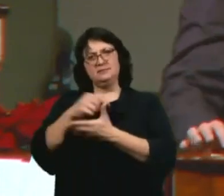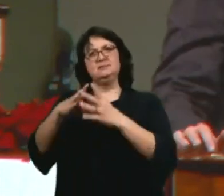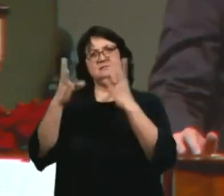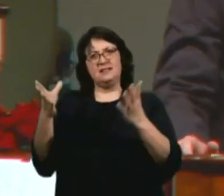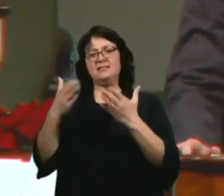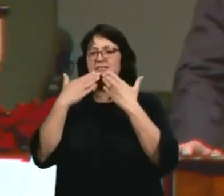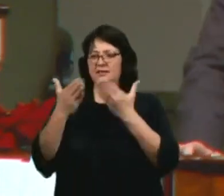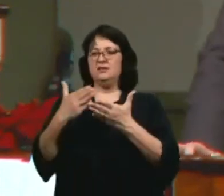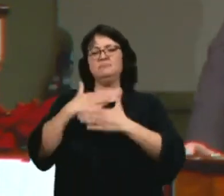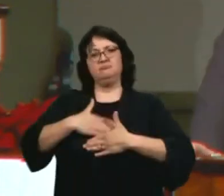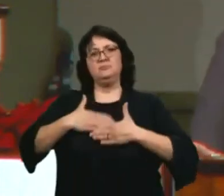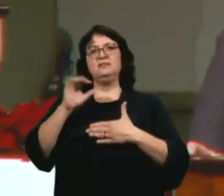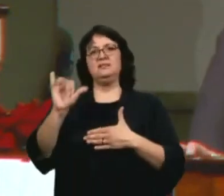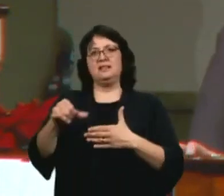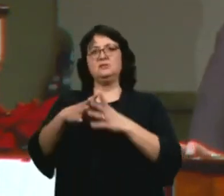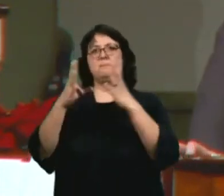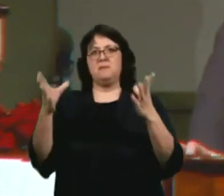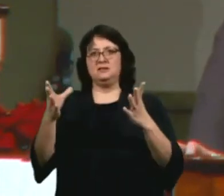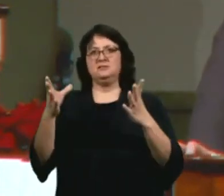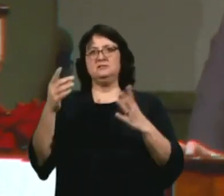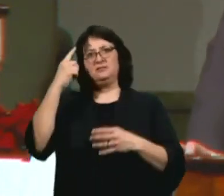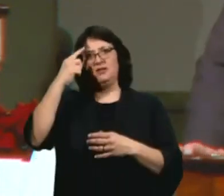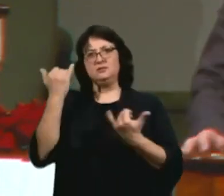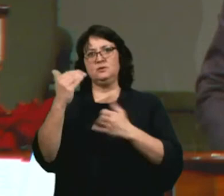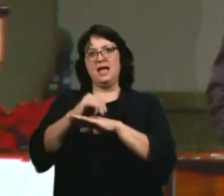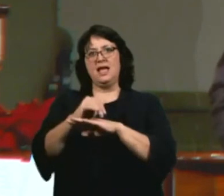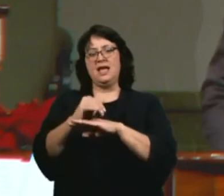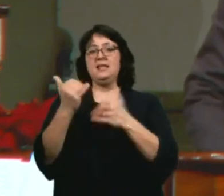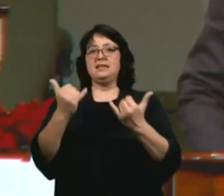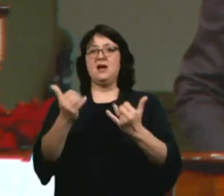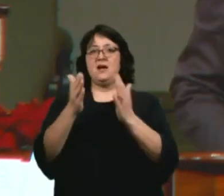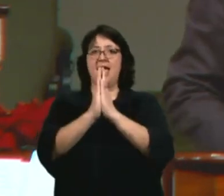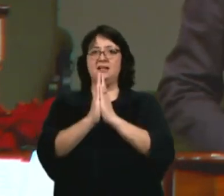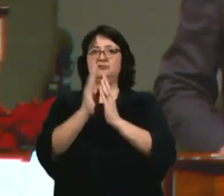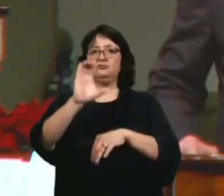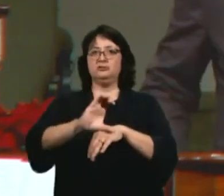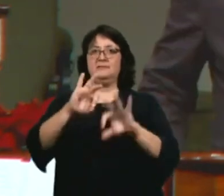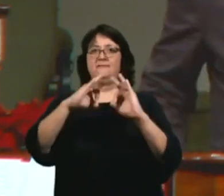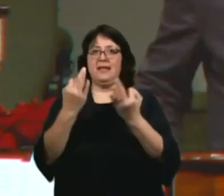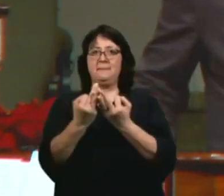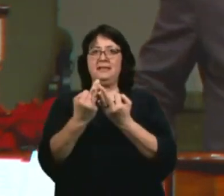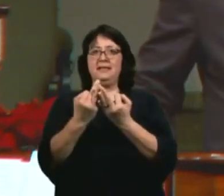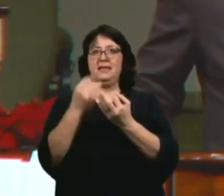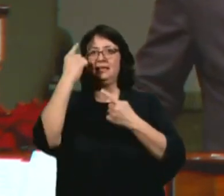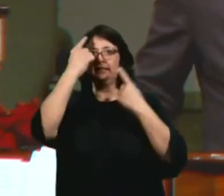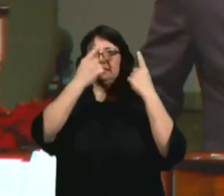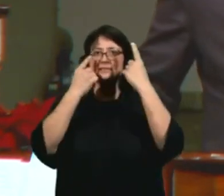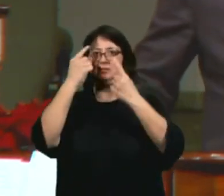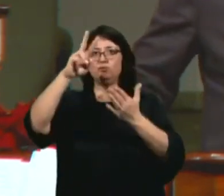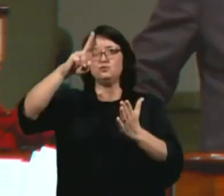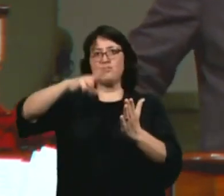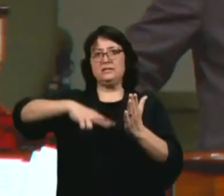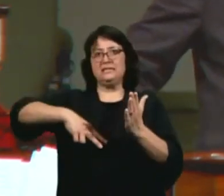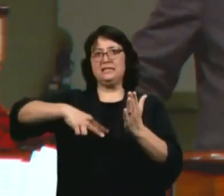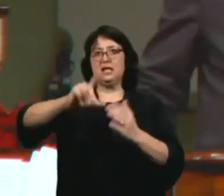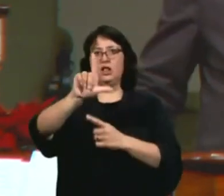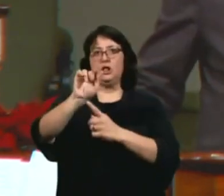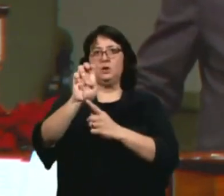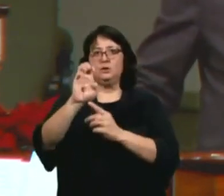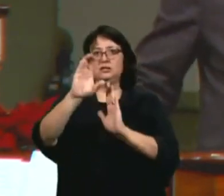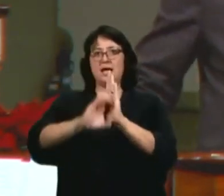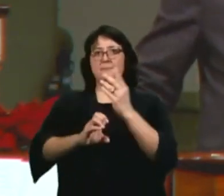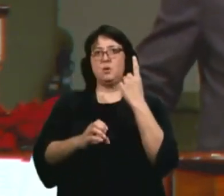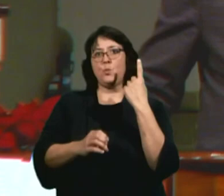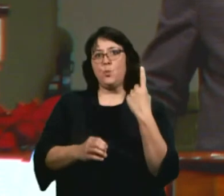and I appreciate so very much that thought tonight. I'm going to ask our church family if you would consider reading Luke chapter